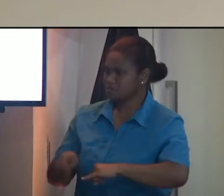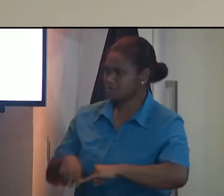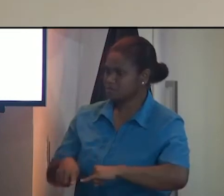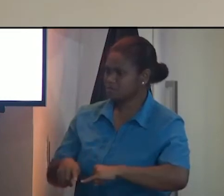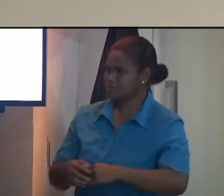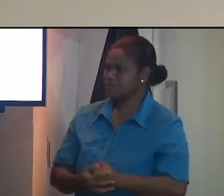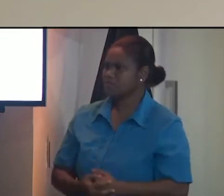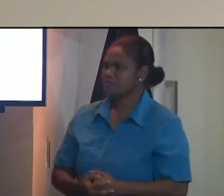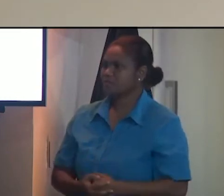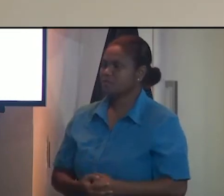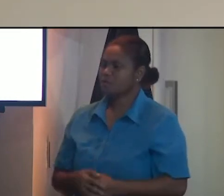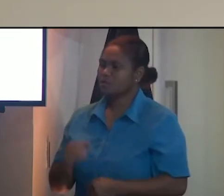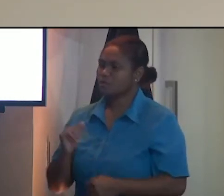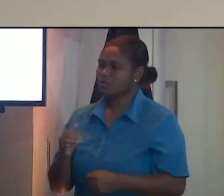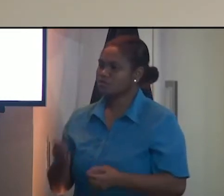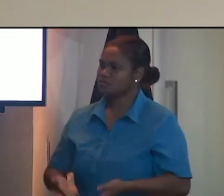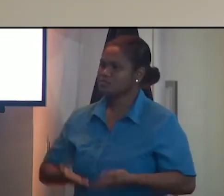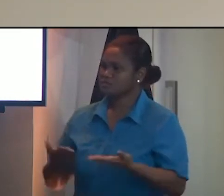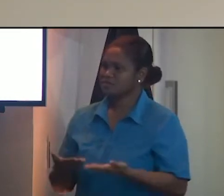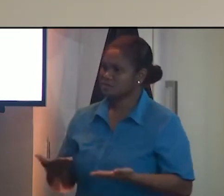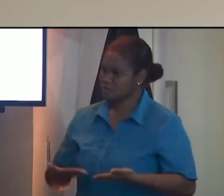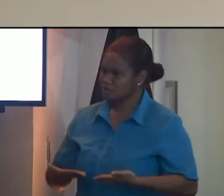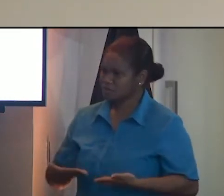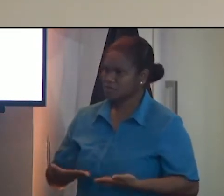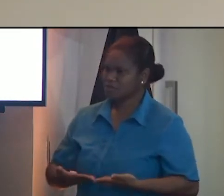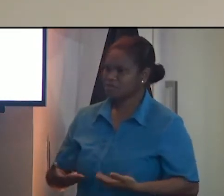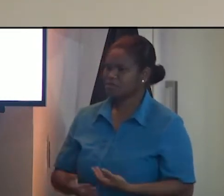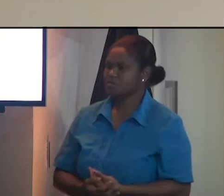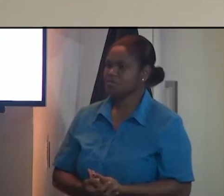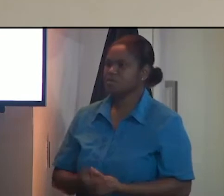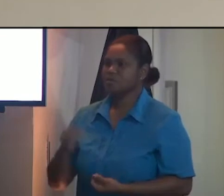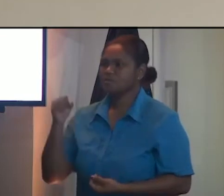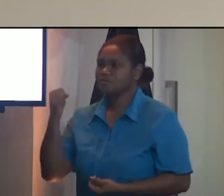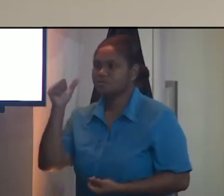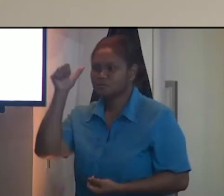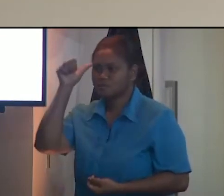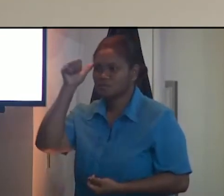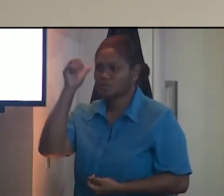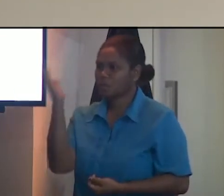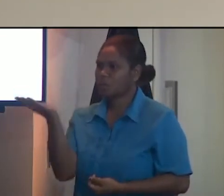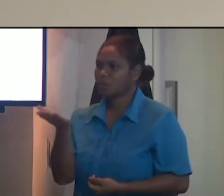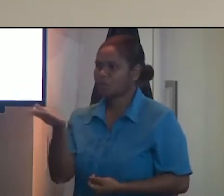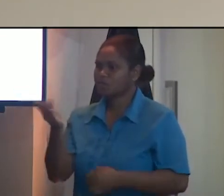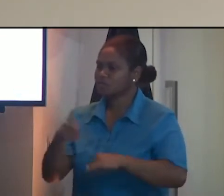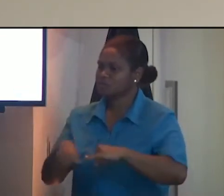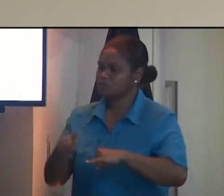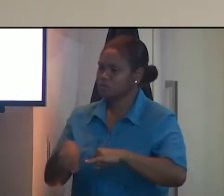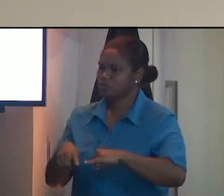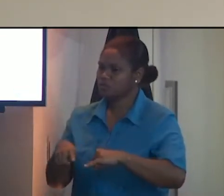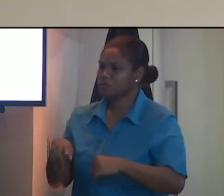given the electoral boundaries are not being set up properly, people did not know where to vote for, and